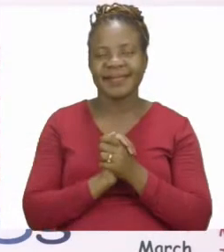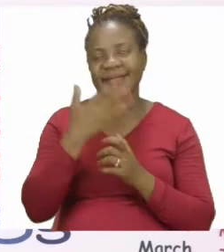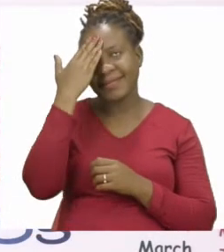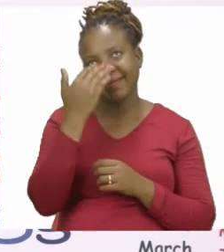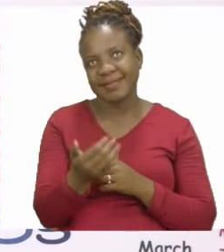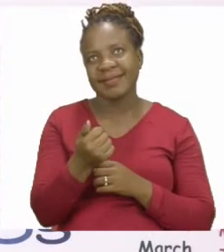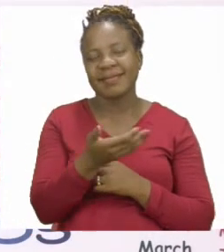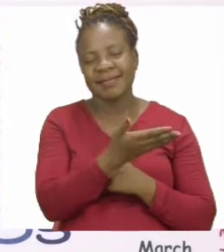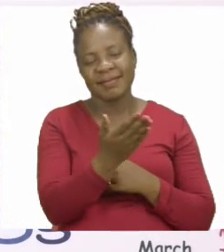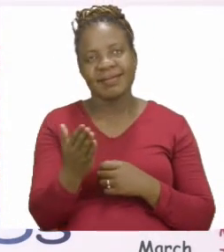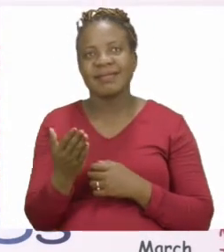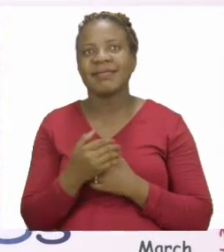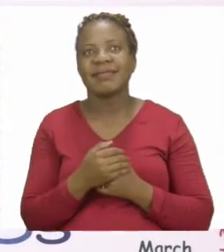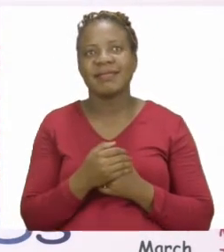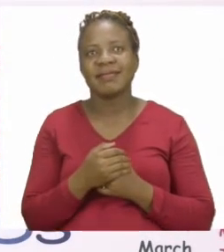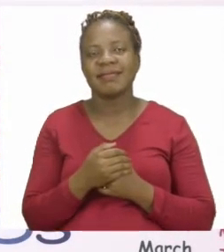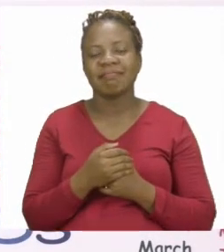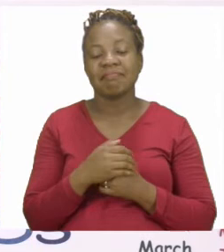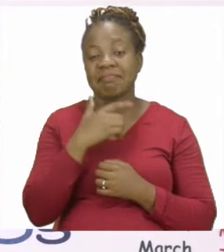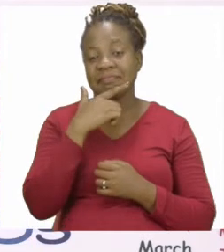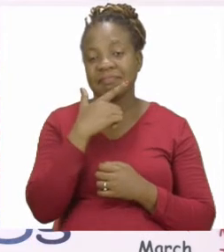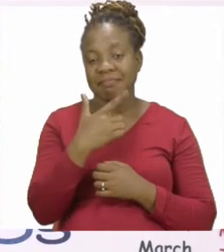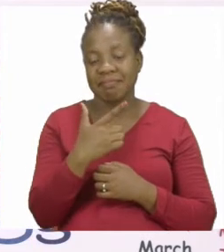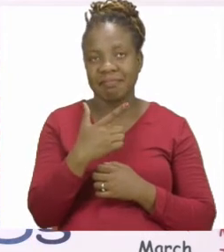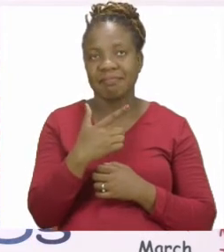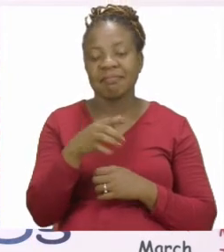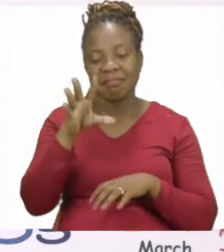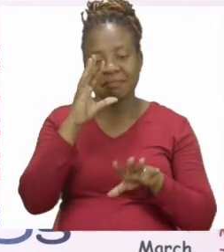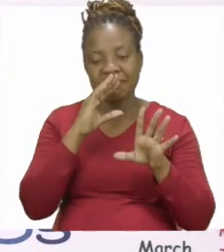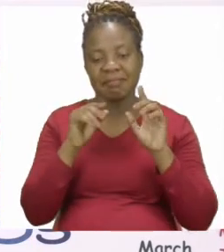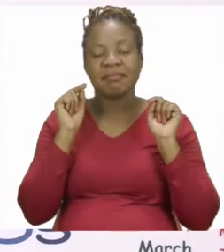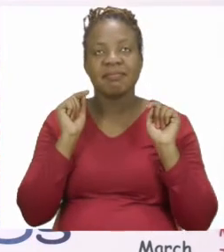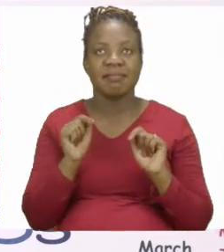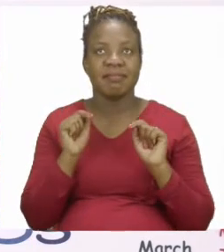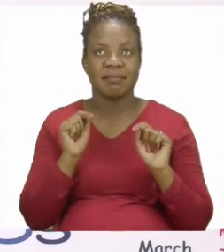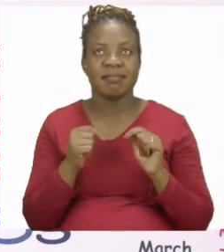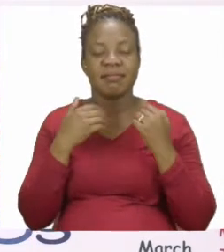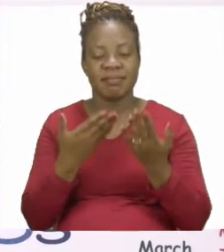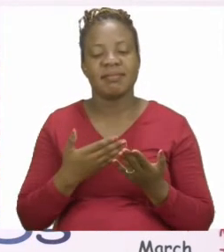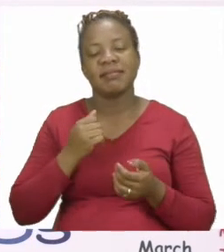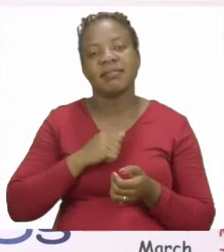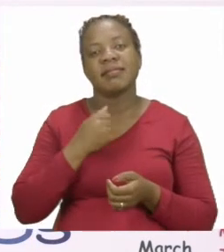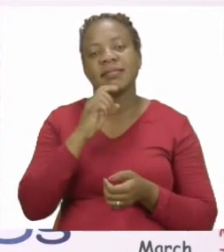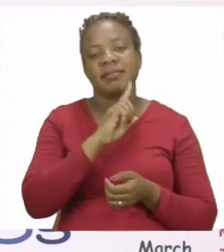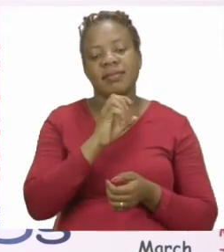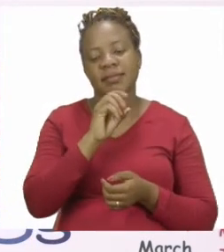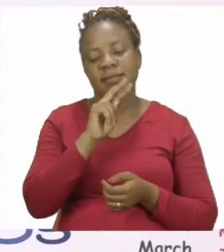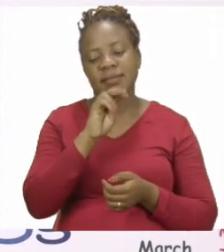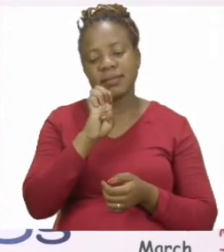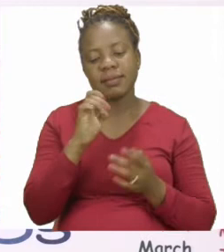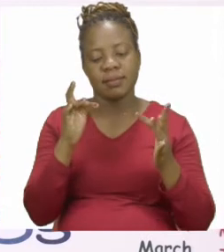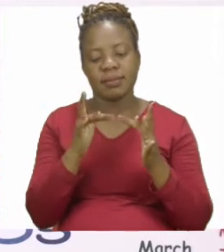Hello everyone! Thank you so much for joining us again today. Welcome to My Zone Online